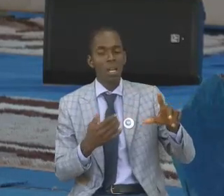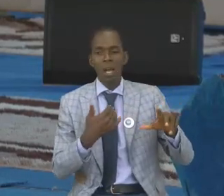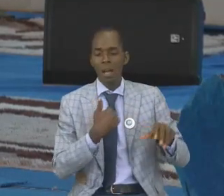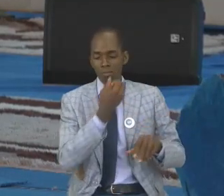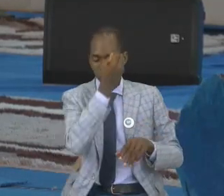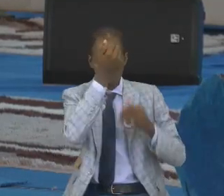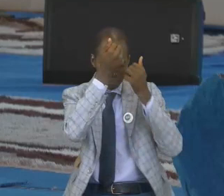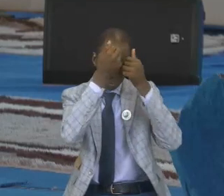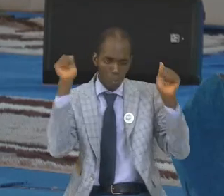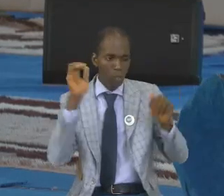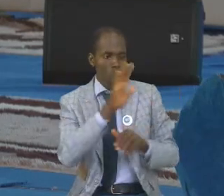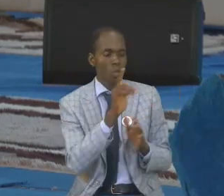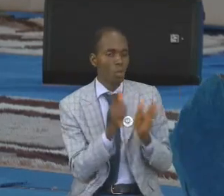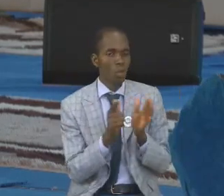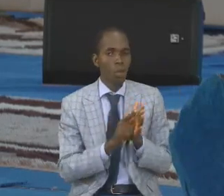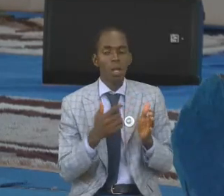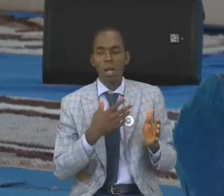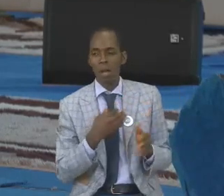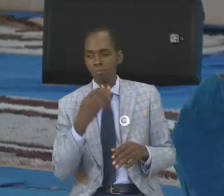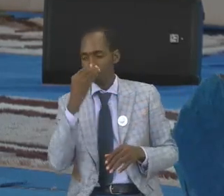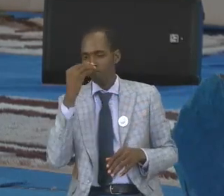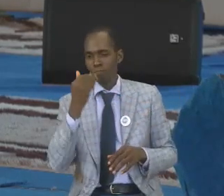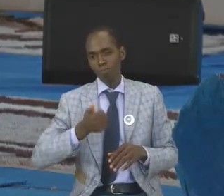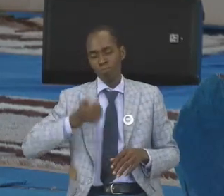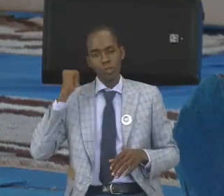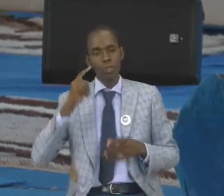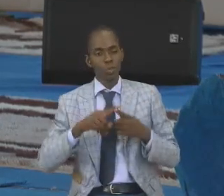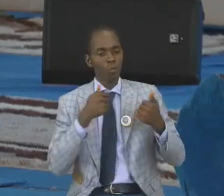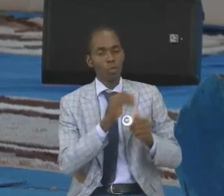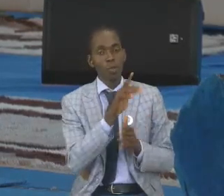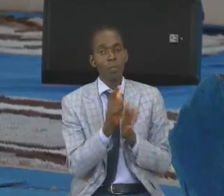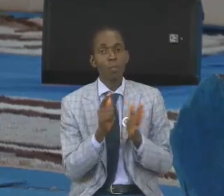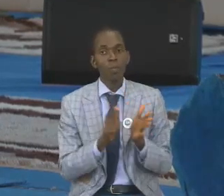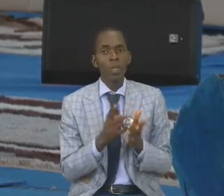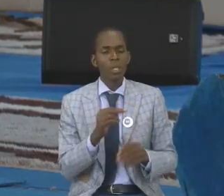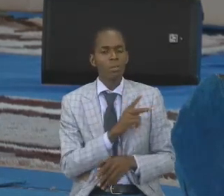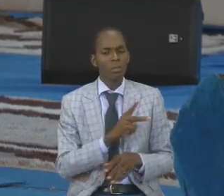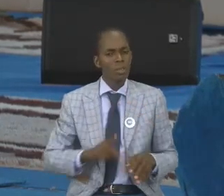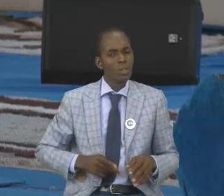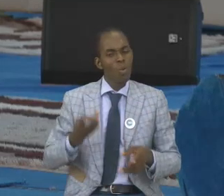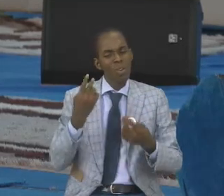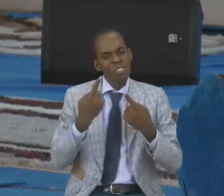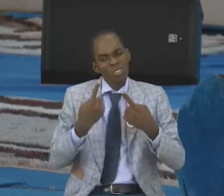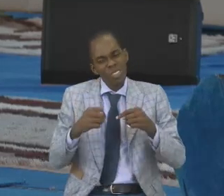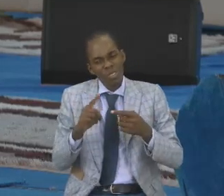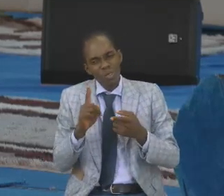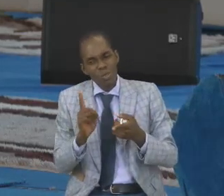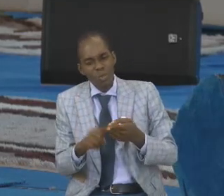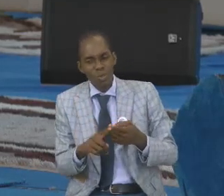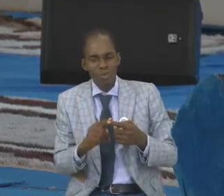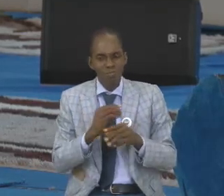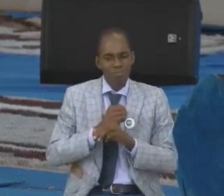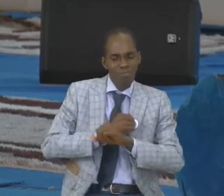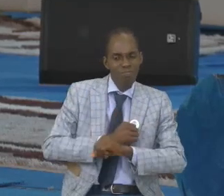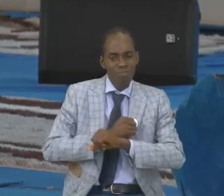command and he has neglected your edict. And then they brought him out, and the king was trying to, you know, delay. They said, you cannot, because